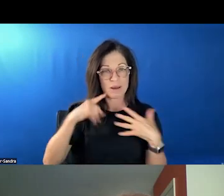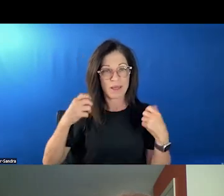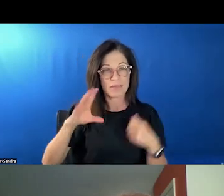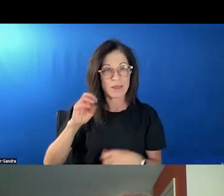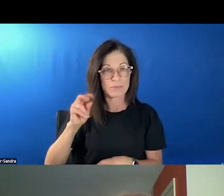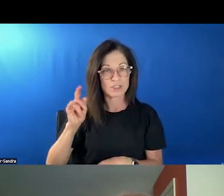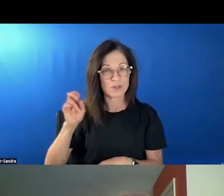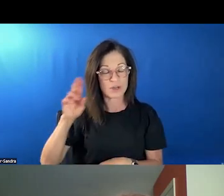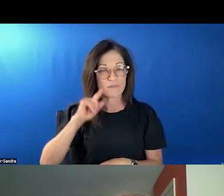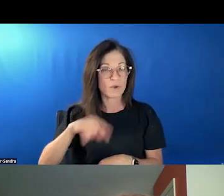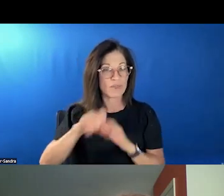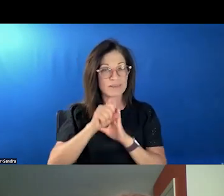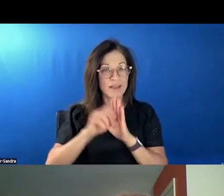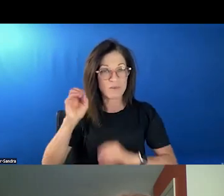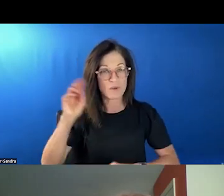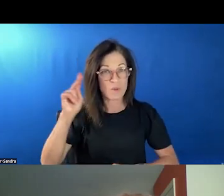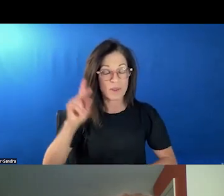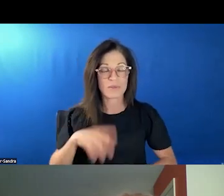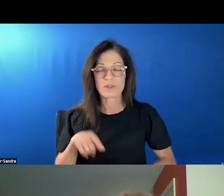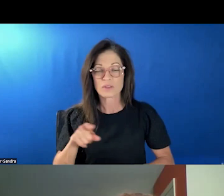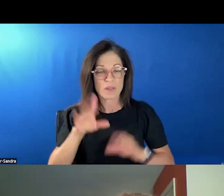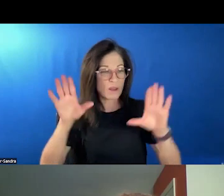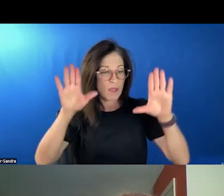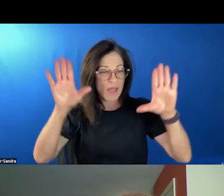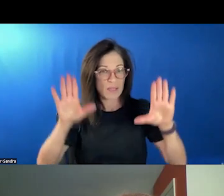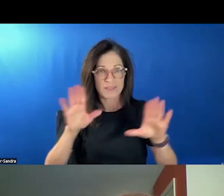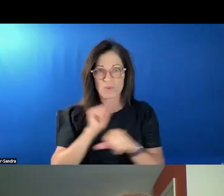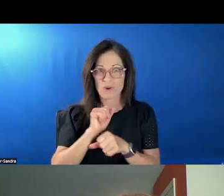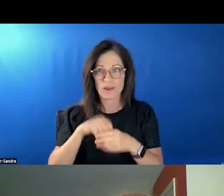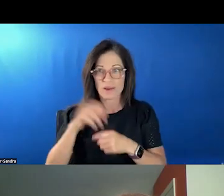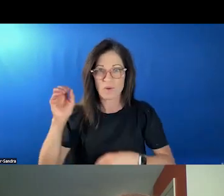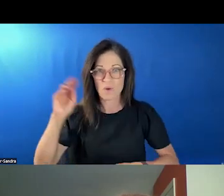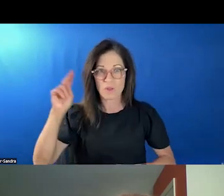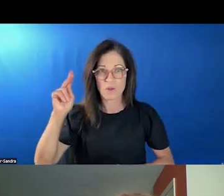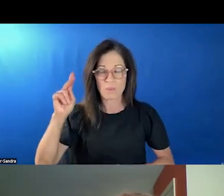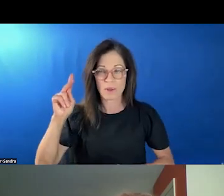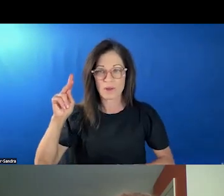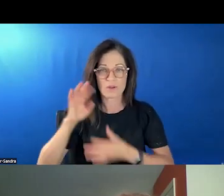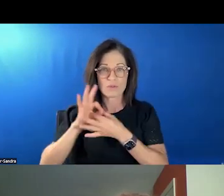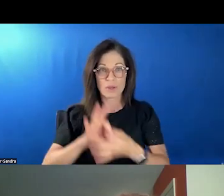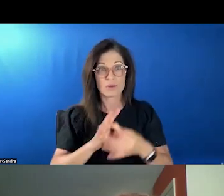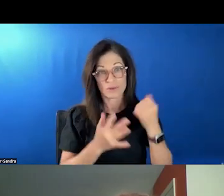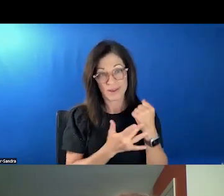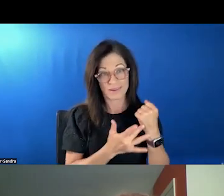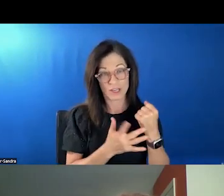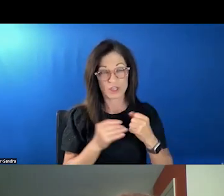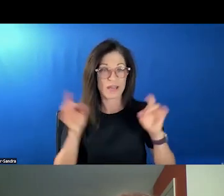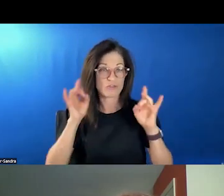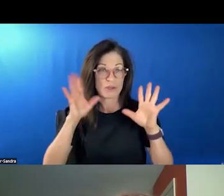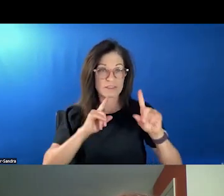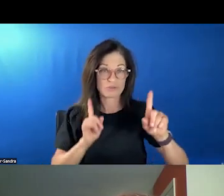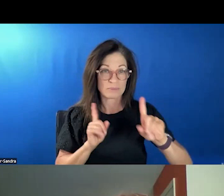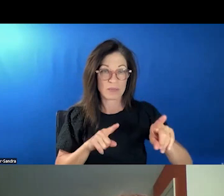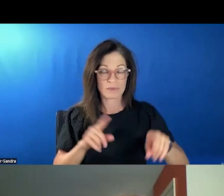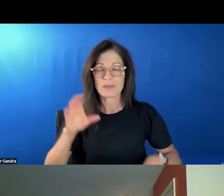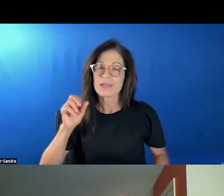Oklahoma, and did excellent work in Oklahoma related to technology and crisis response.